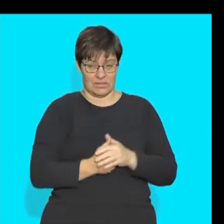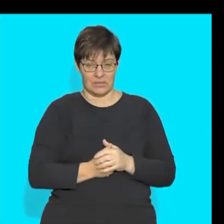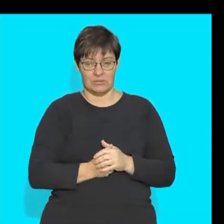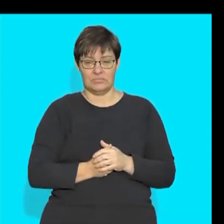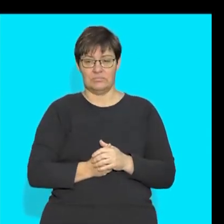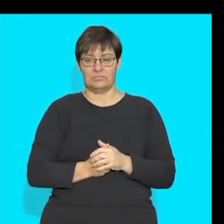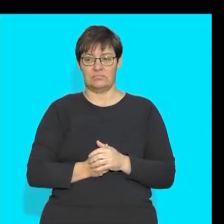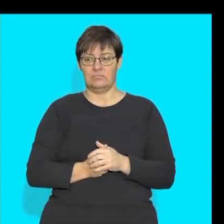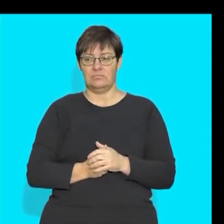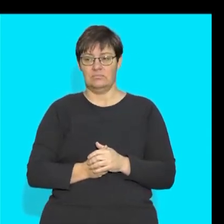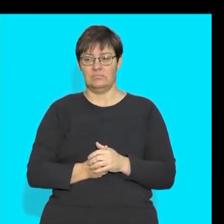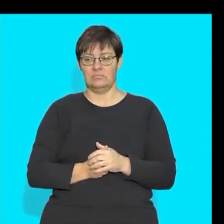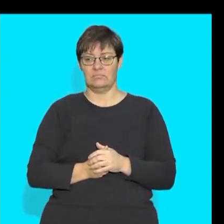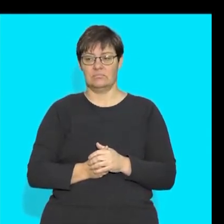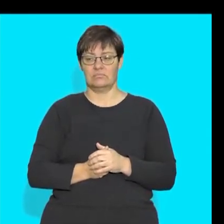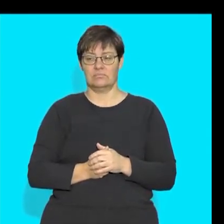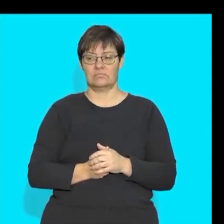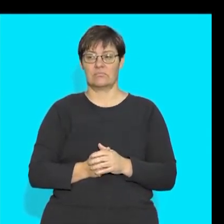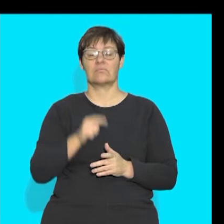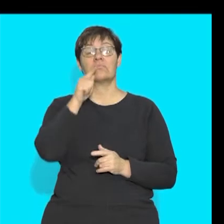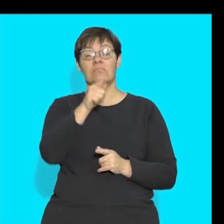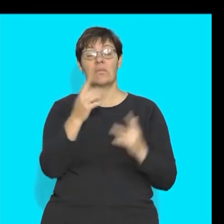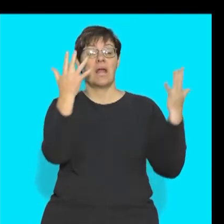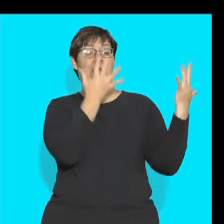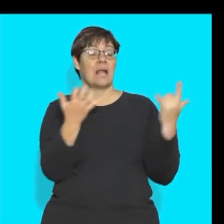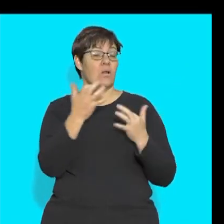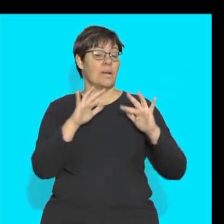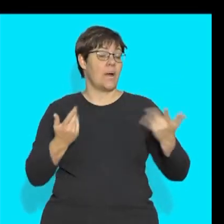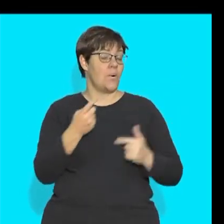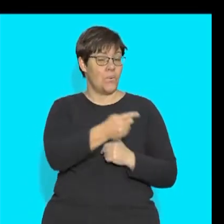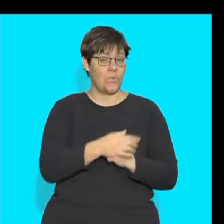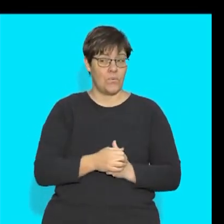metal. We calculate the work function